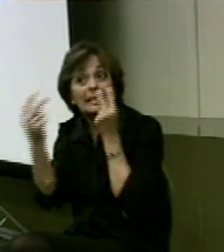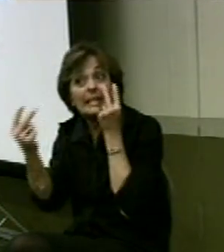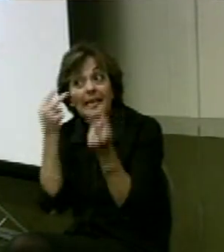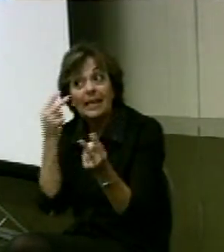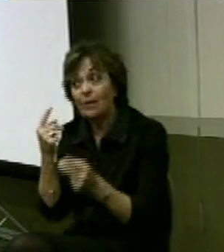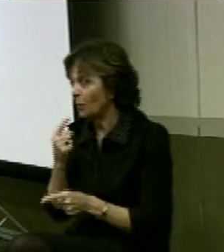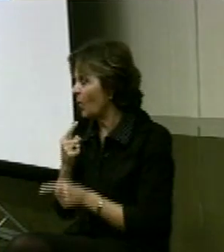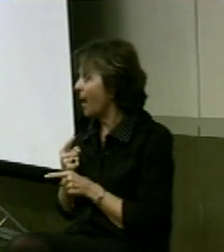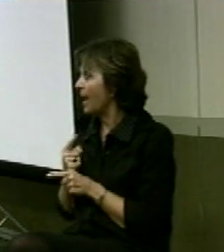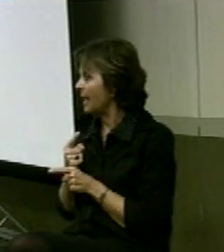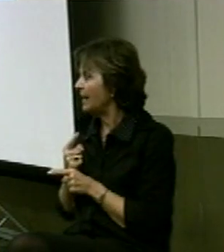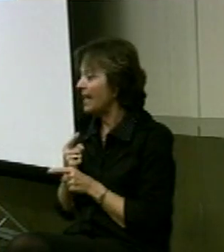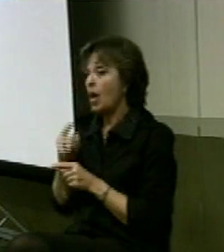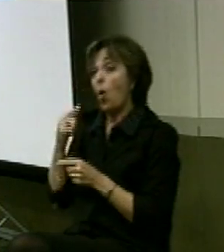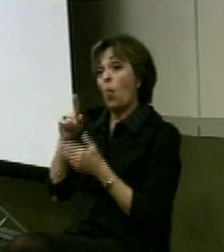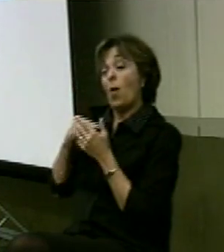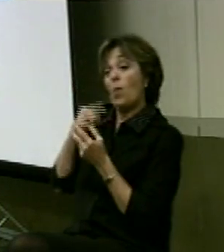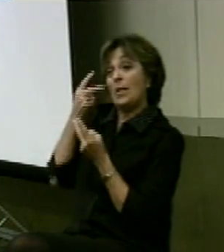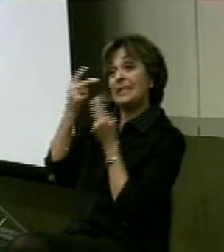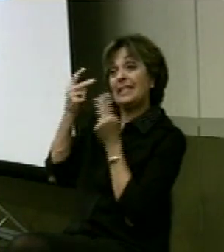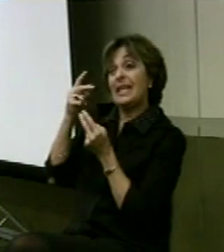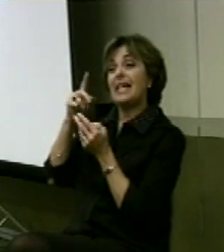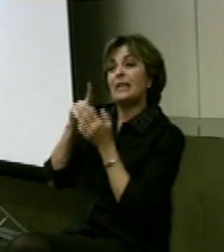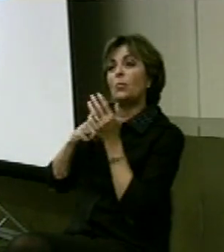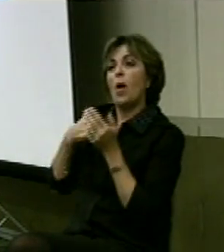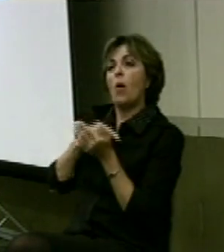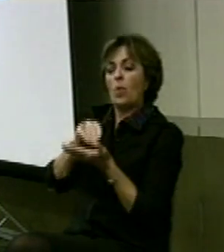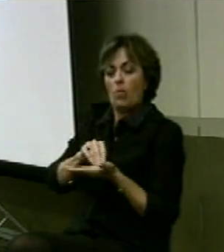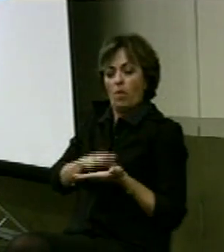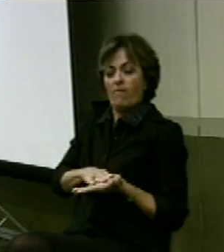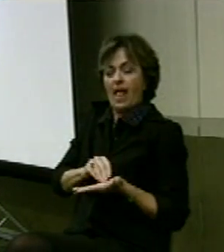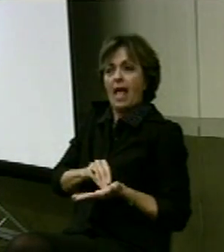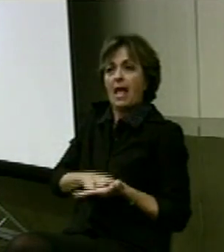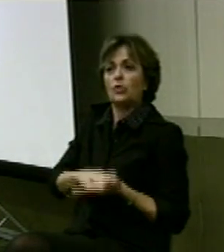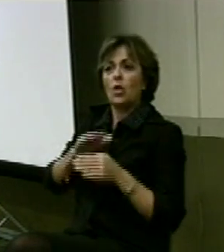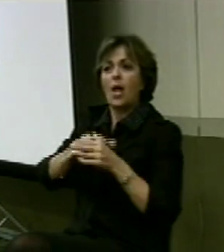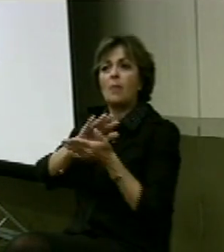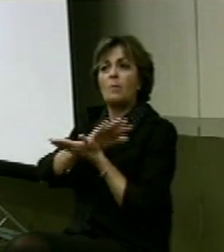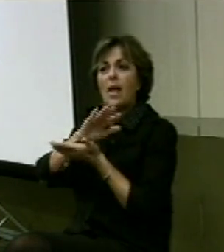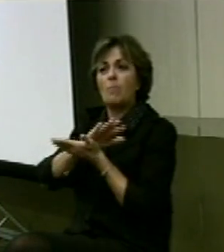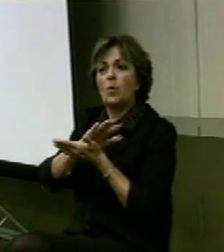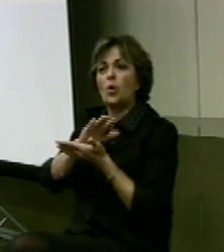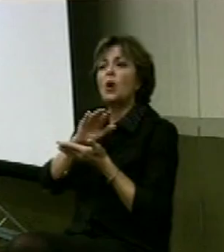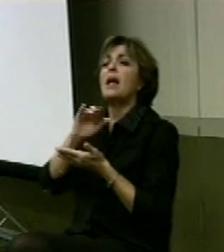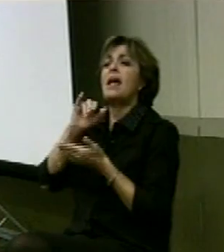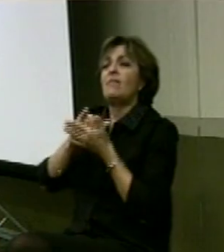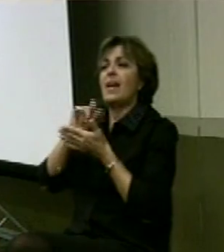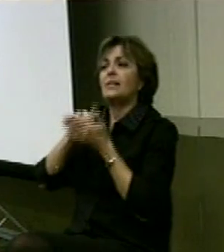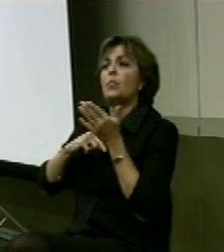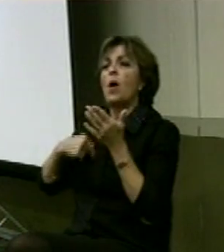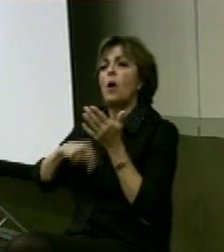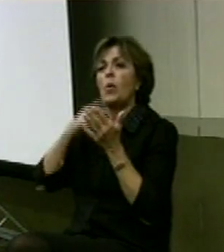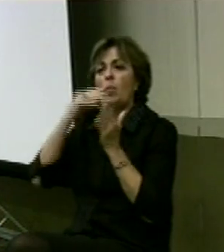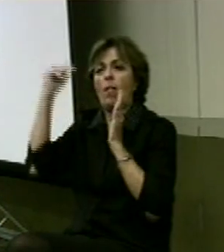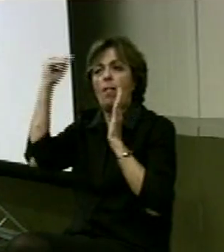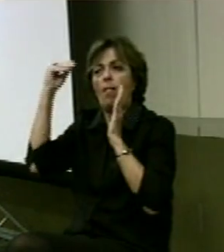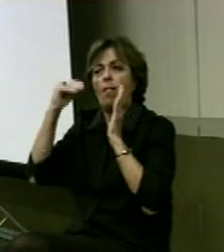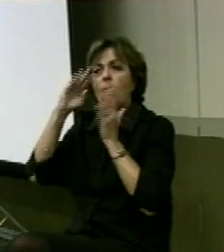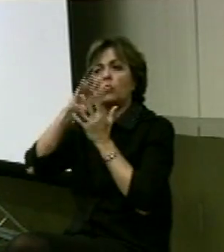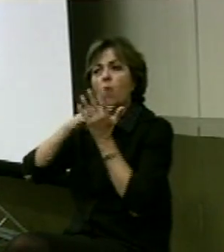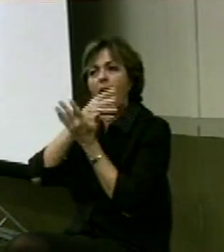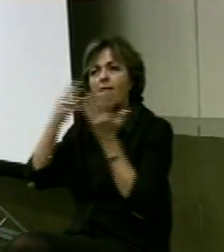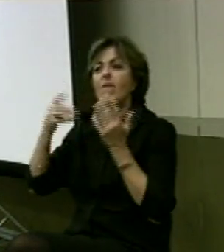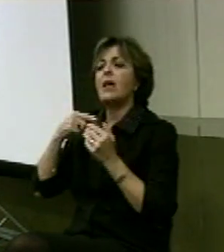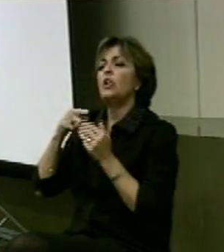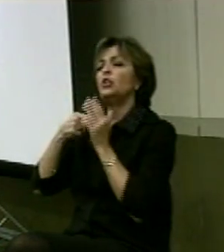what we're seeing, isn't it? Because what we see is what we're reflecting on paper, and that's what we're going to graph, and